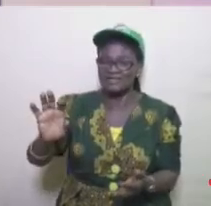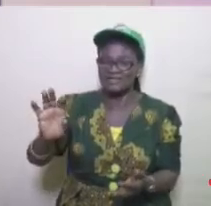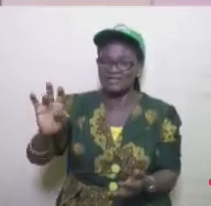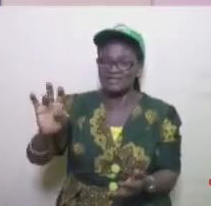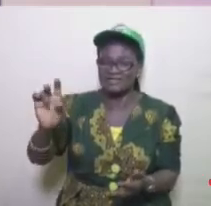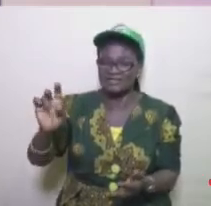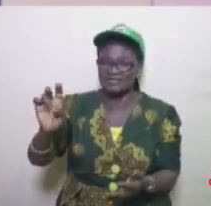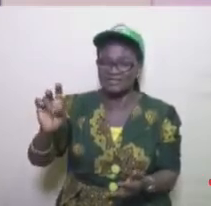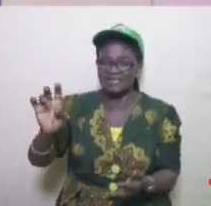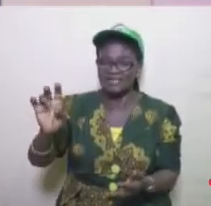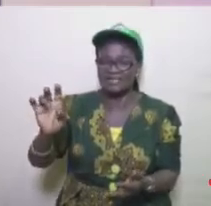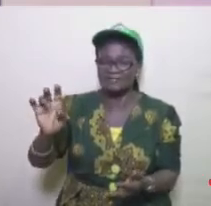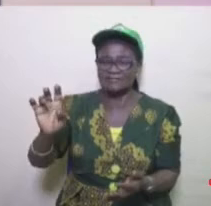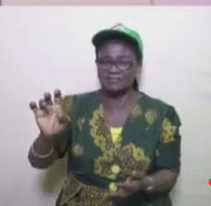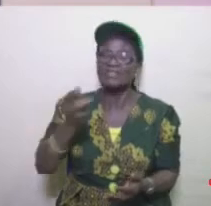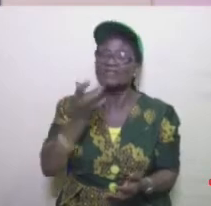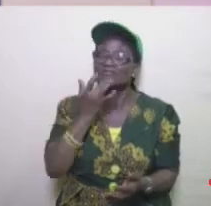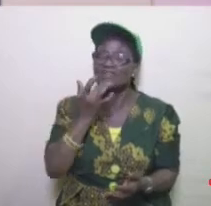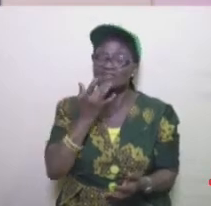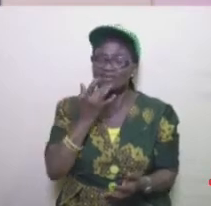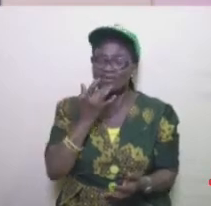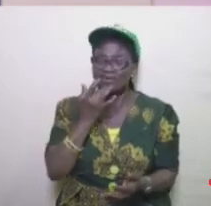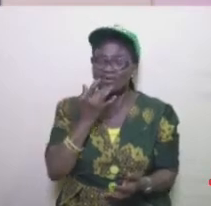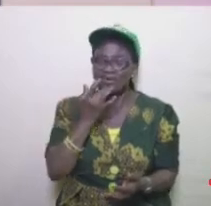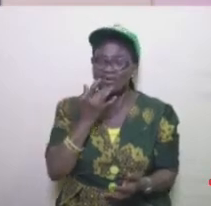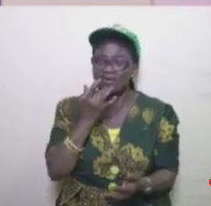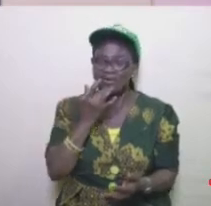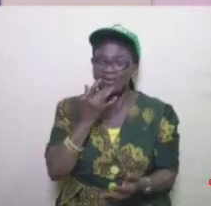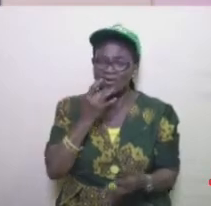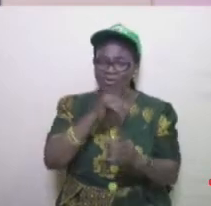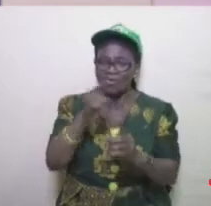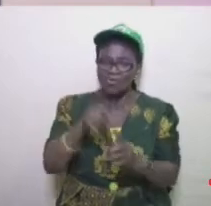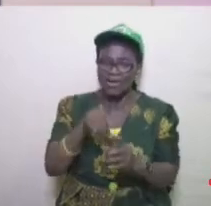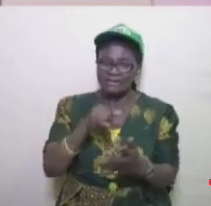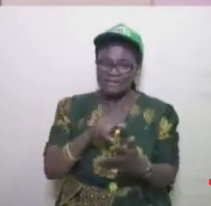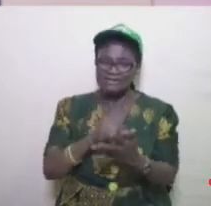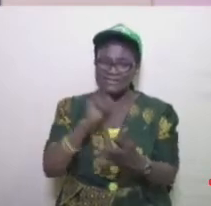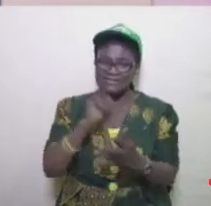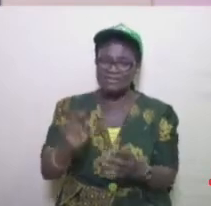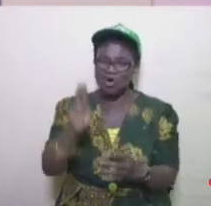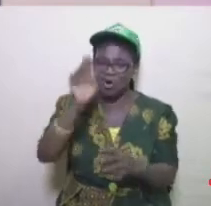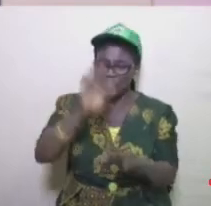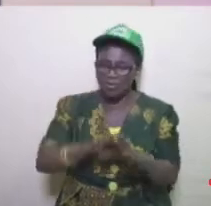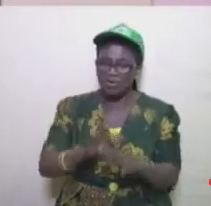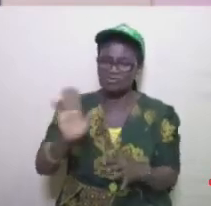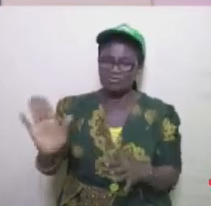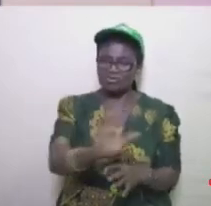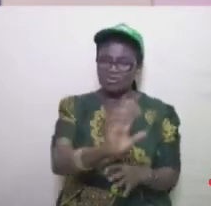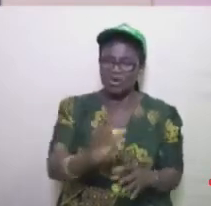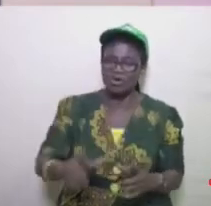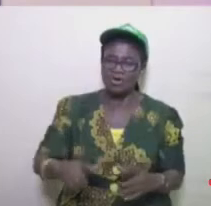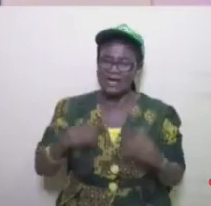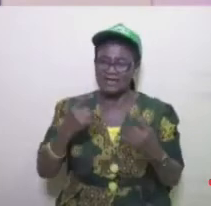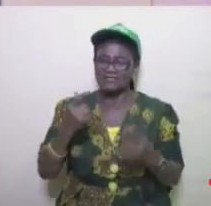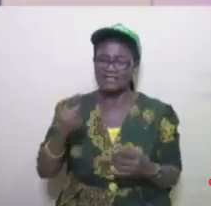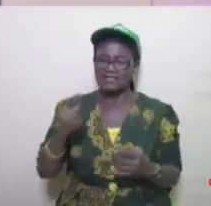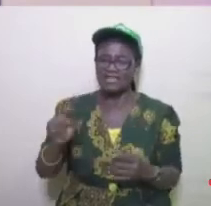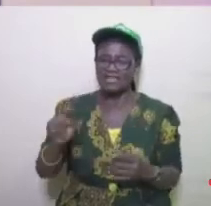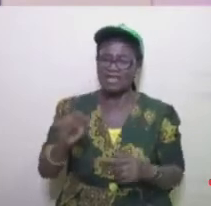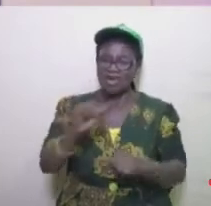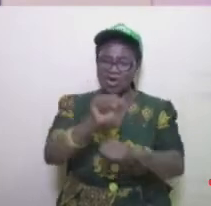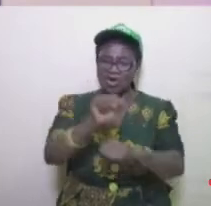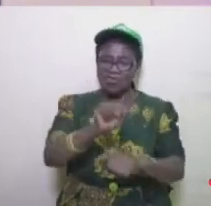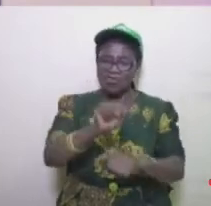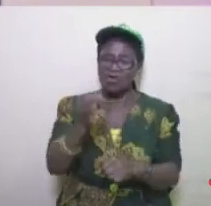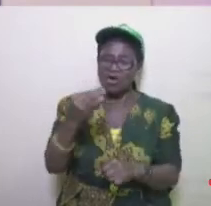verse 17, favor, when it's upon your life, the work of your hand